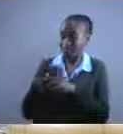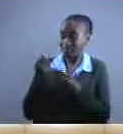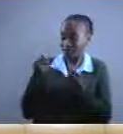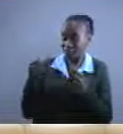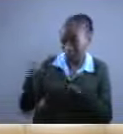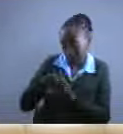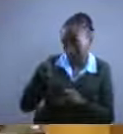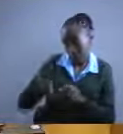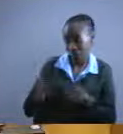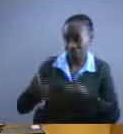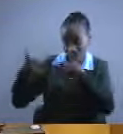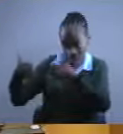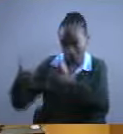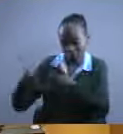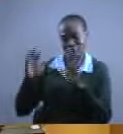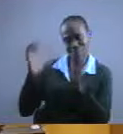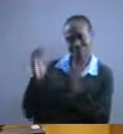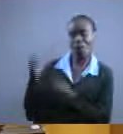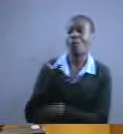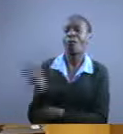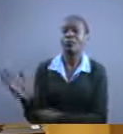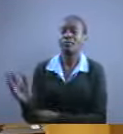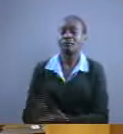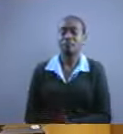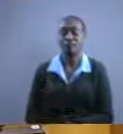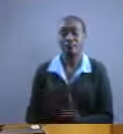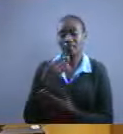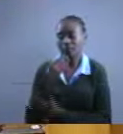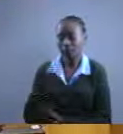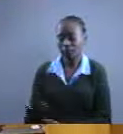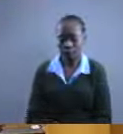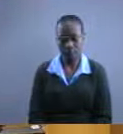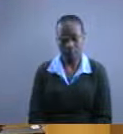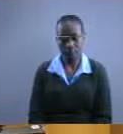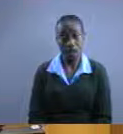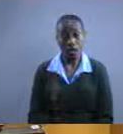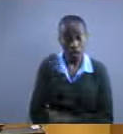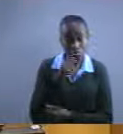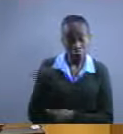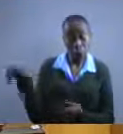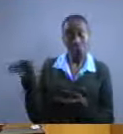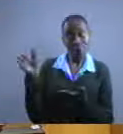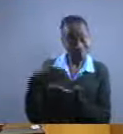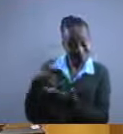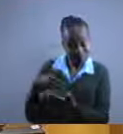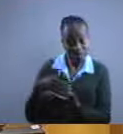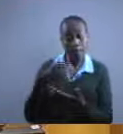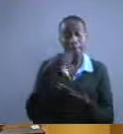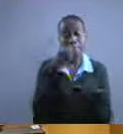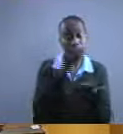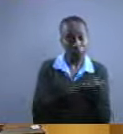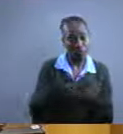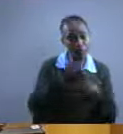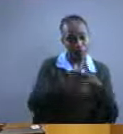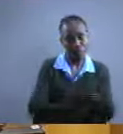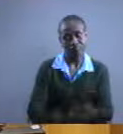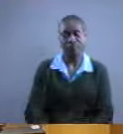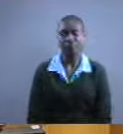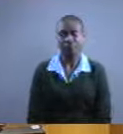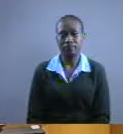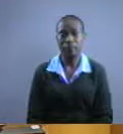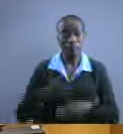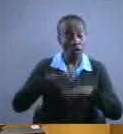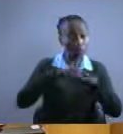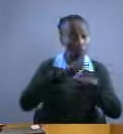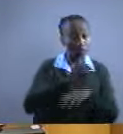I thank you. If there are no objections, I put the motion. No objections, agreed to. Are there any further motions without